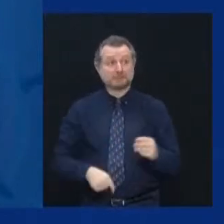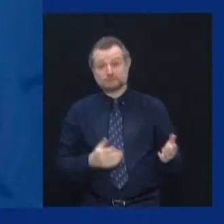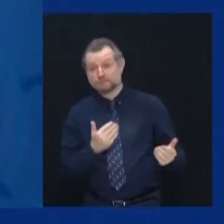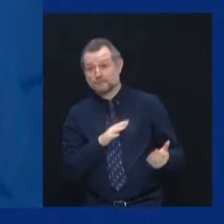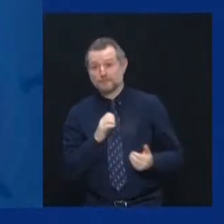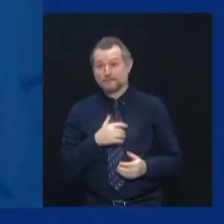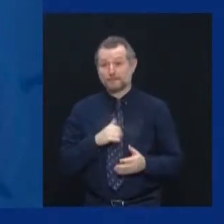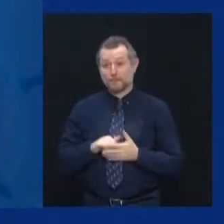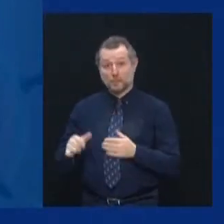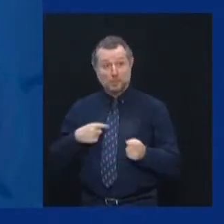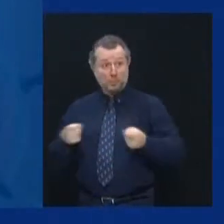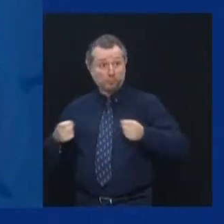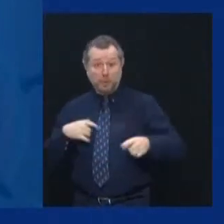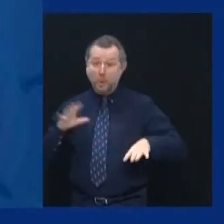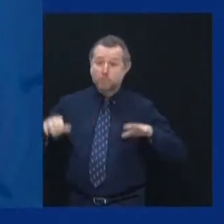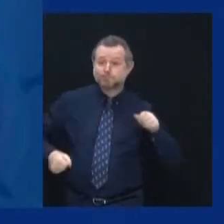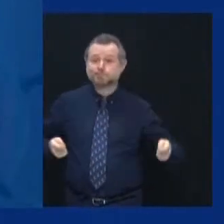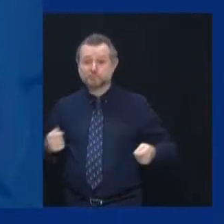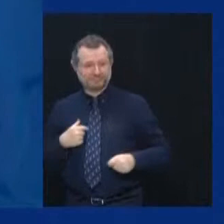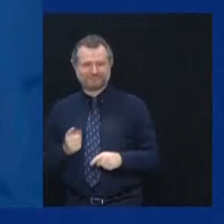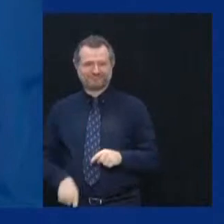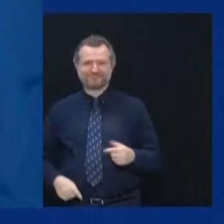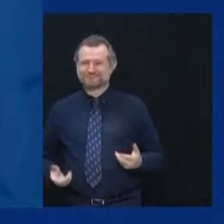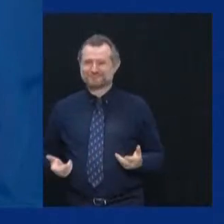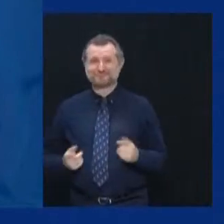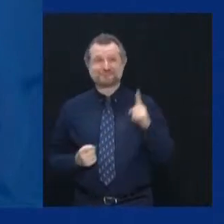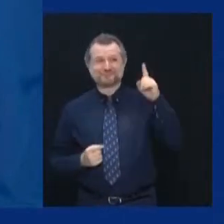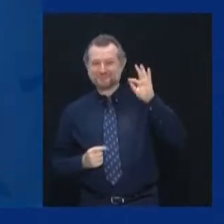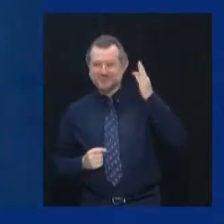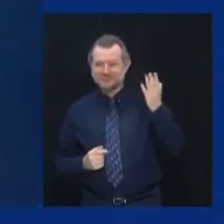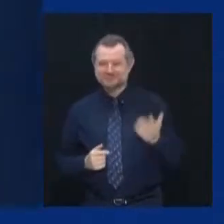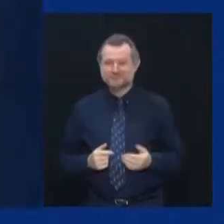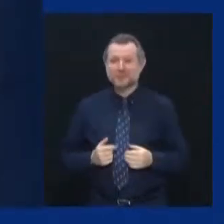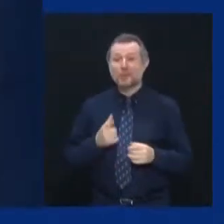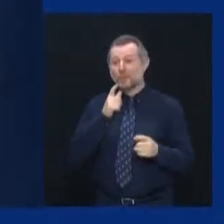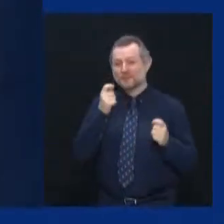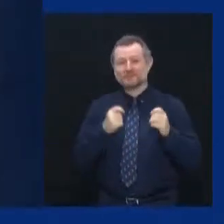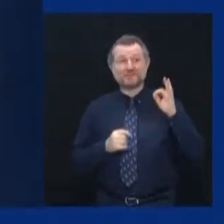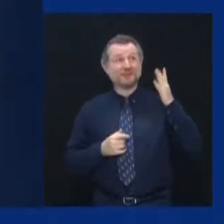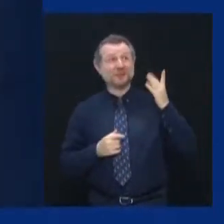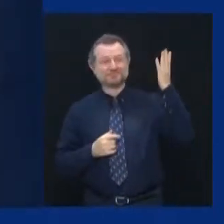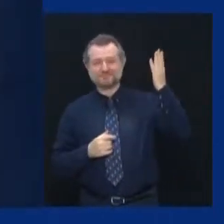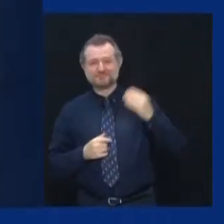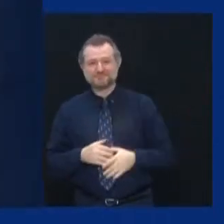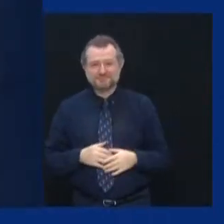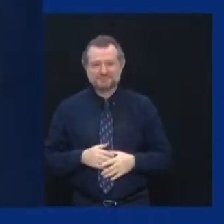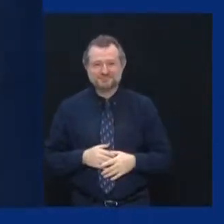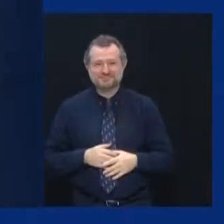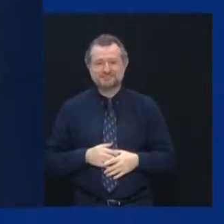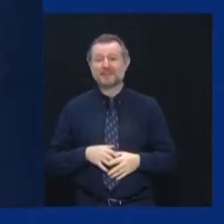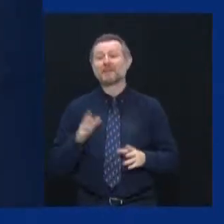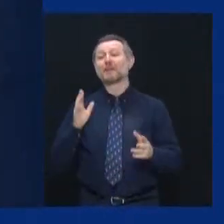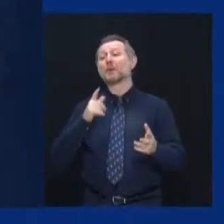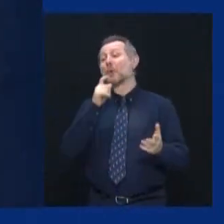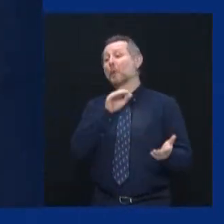vaccine supply. It's all done federally, and then we get a proportionate